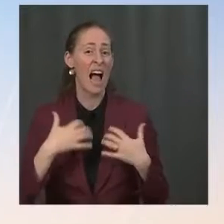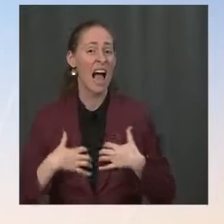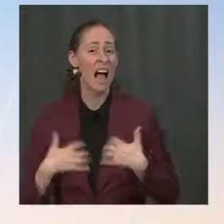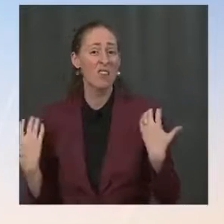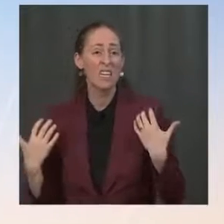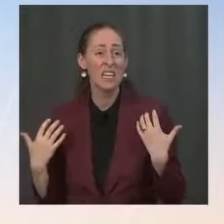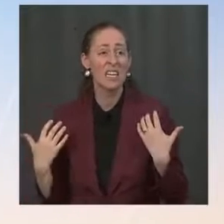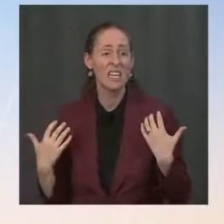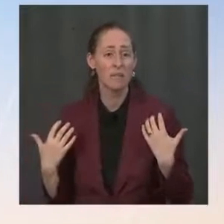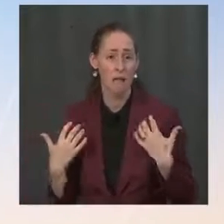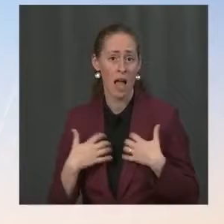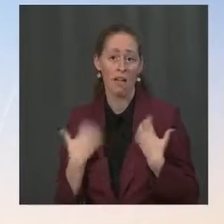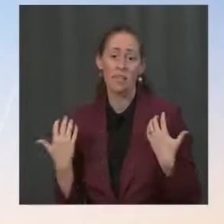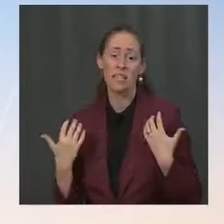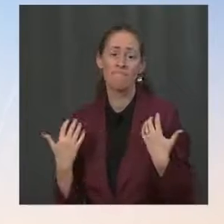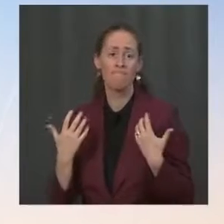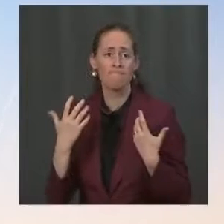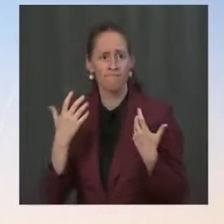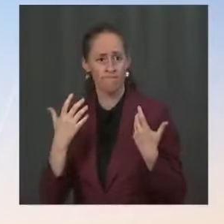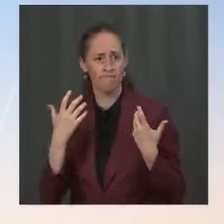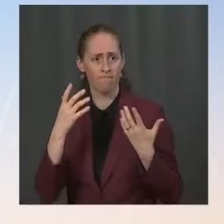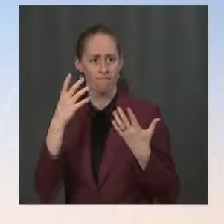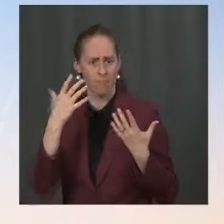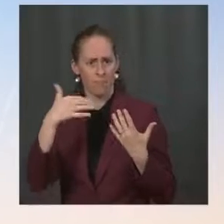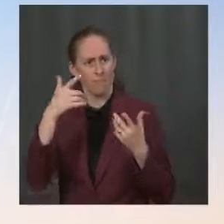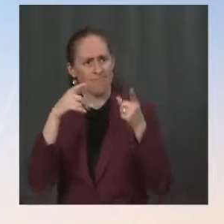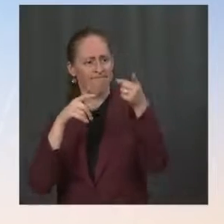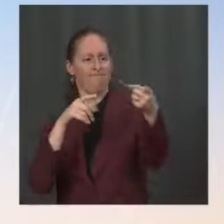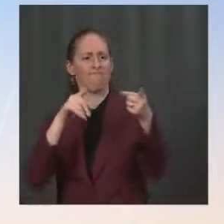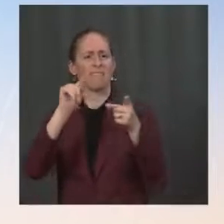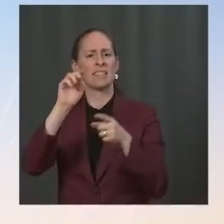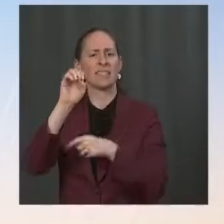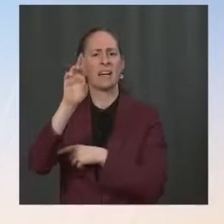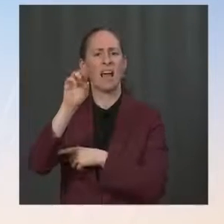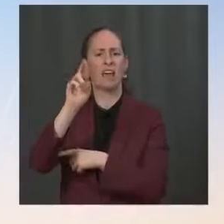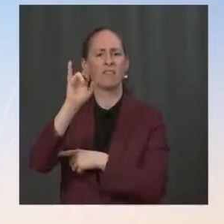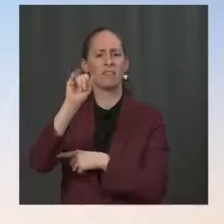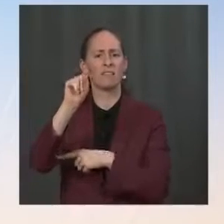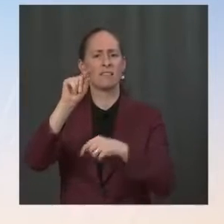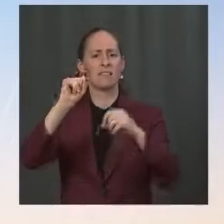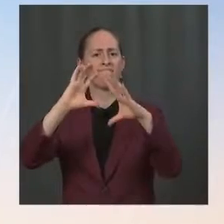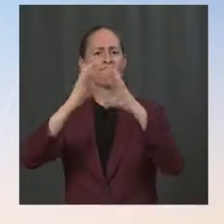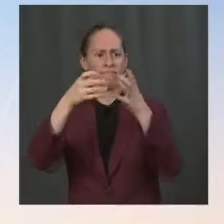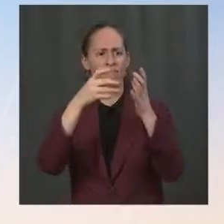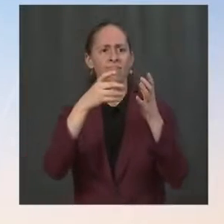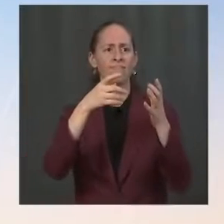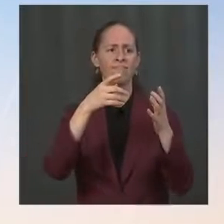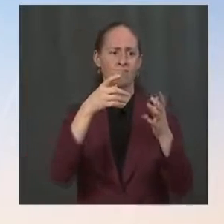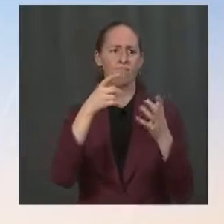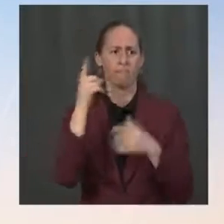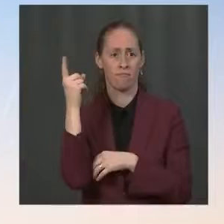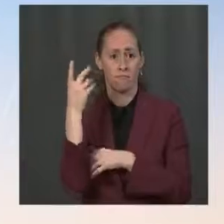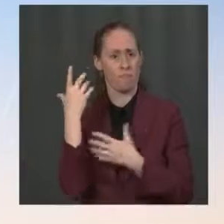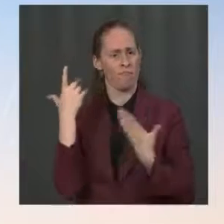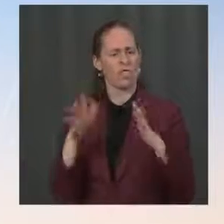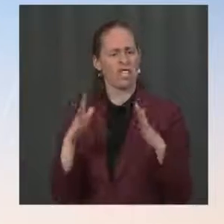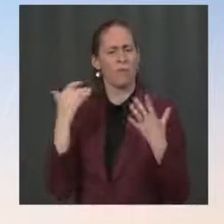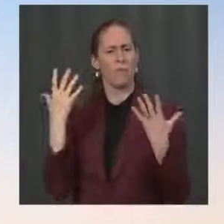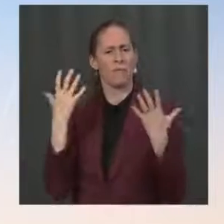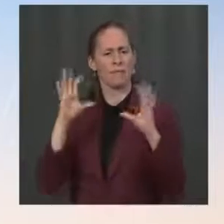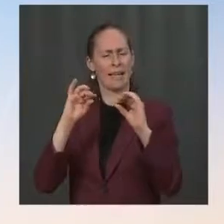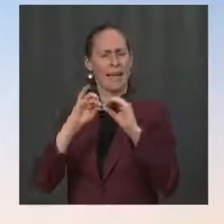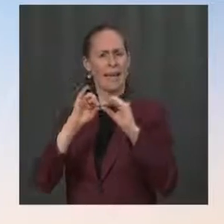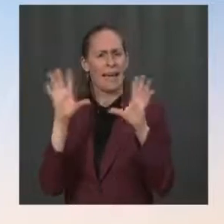terrorists taking the lives of service members. And he wanted to make clear to the public, he wanted to have all